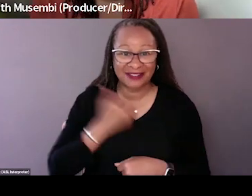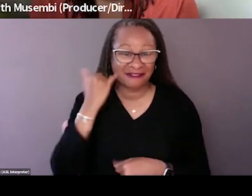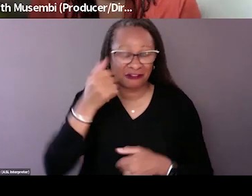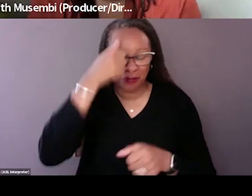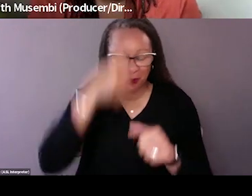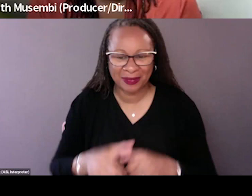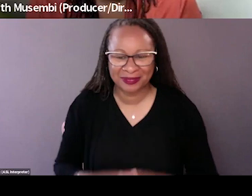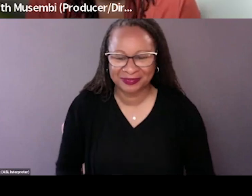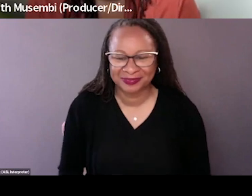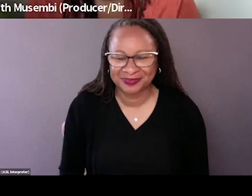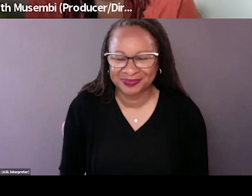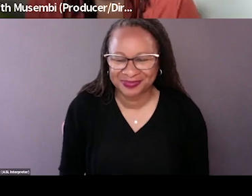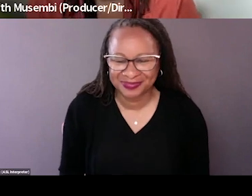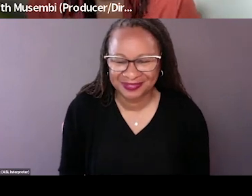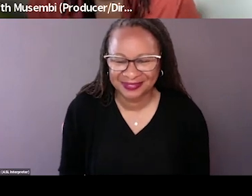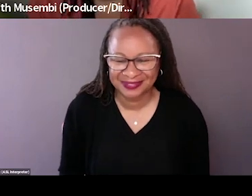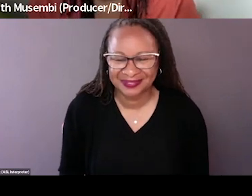essentially